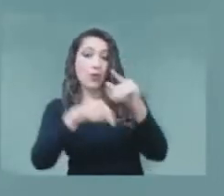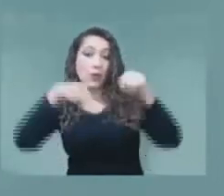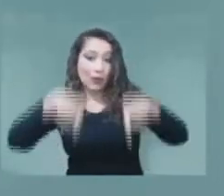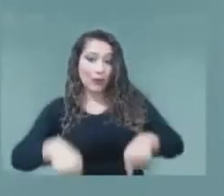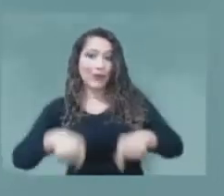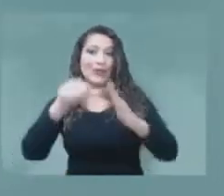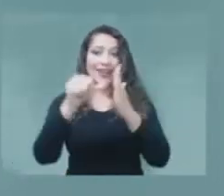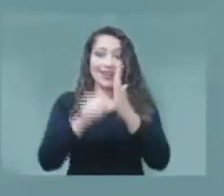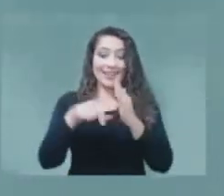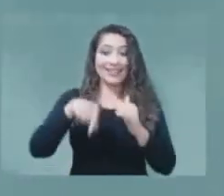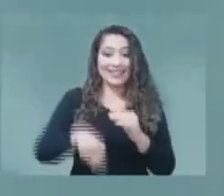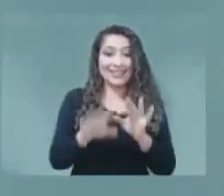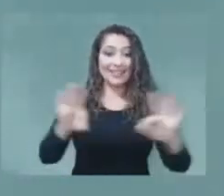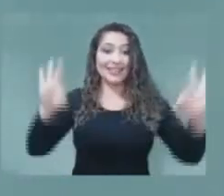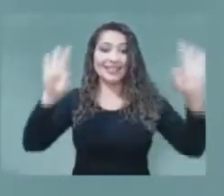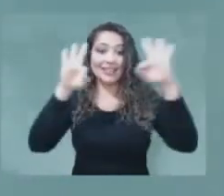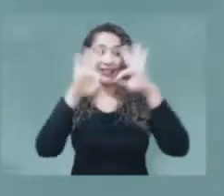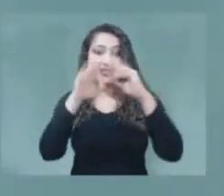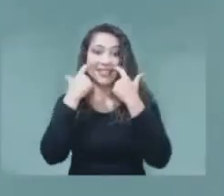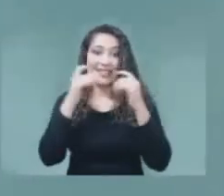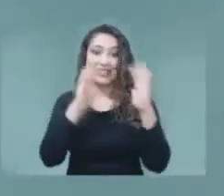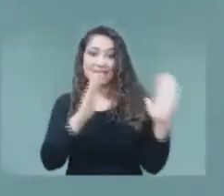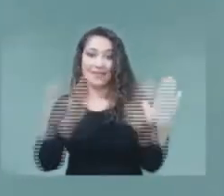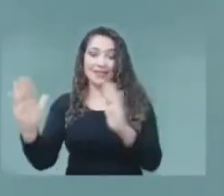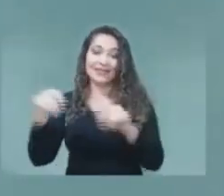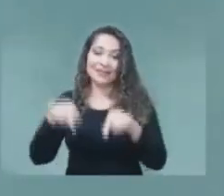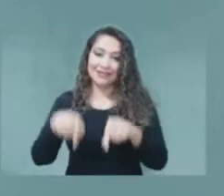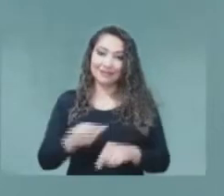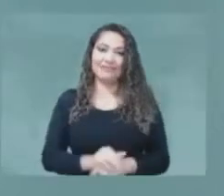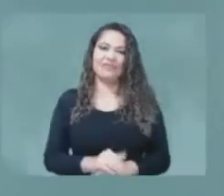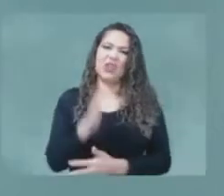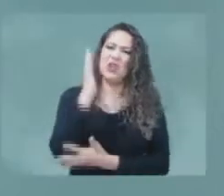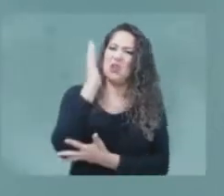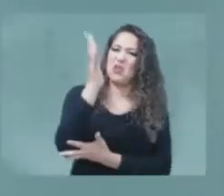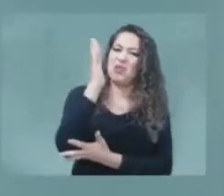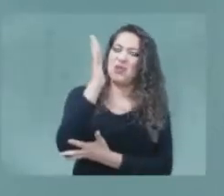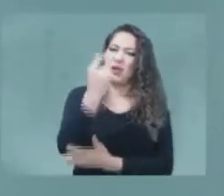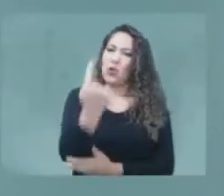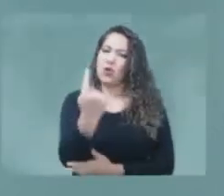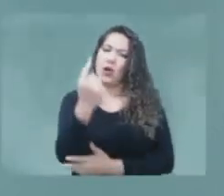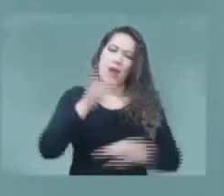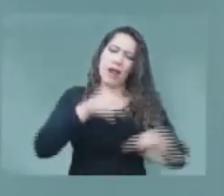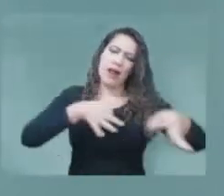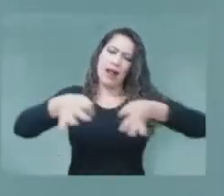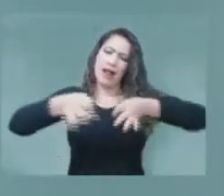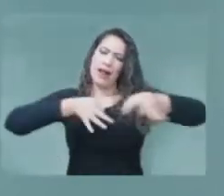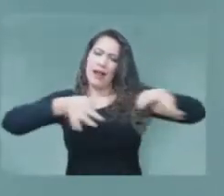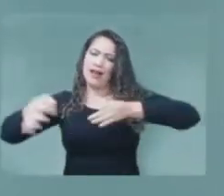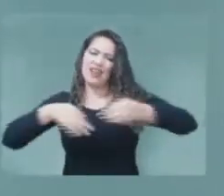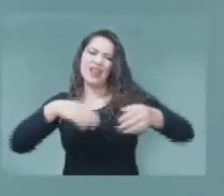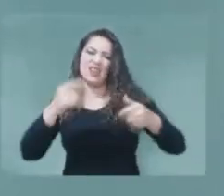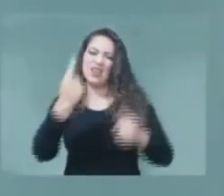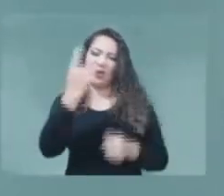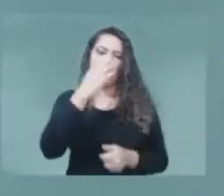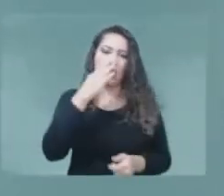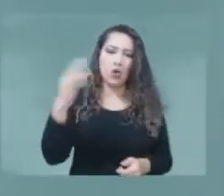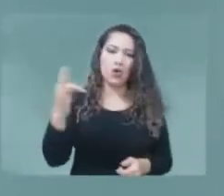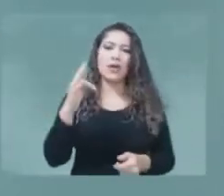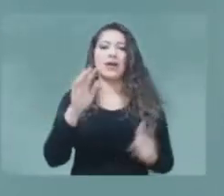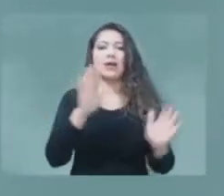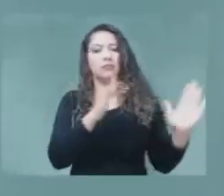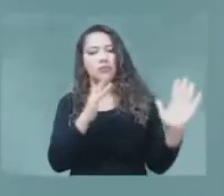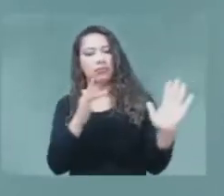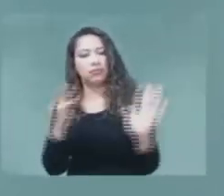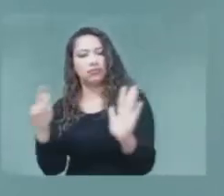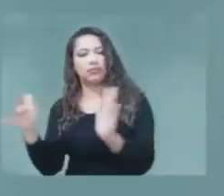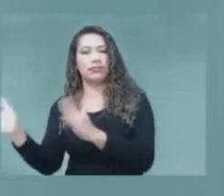the agenda that will be developed today. We will start with a conference by the ITU,